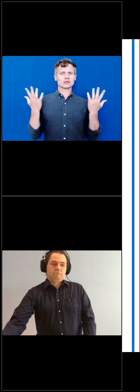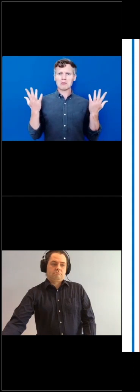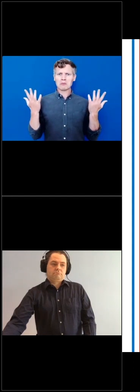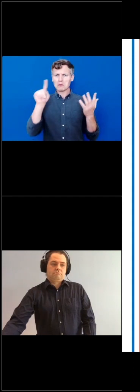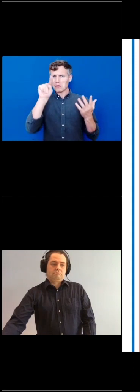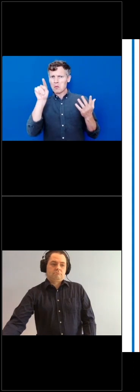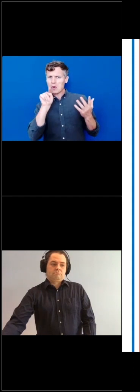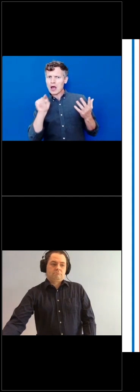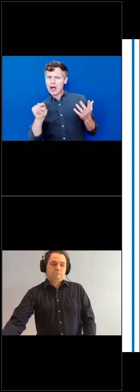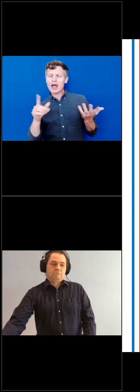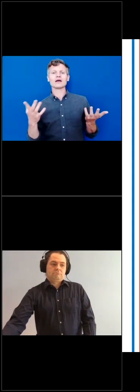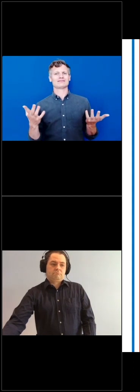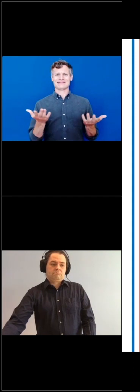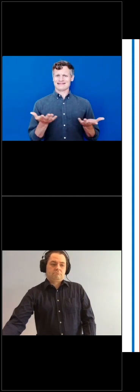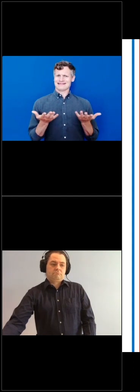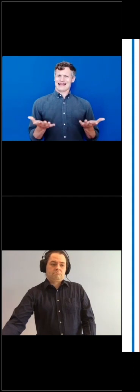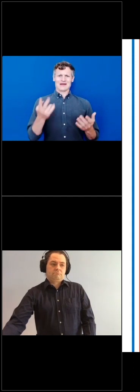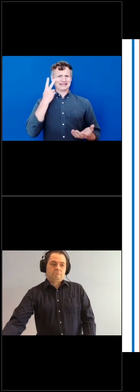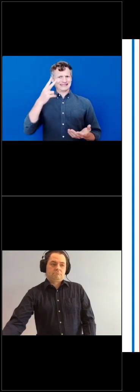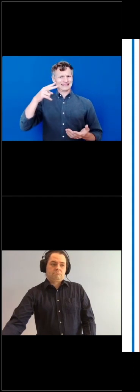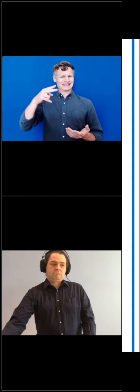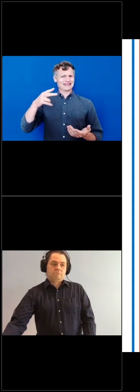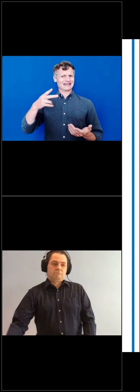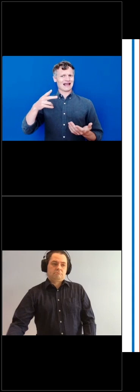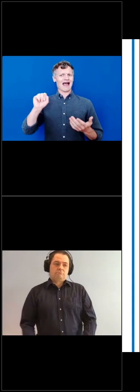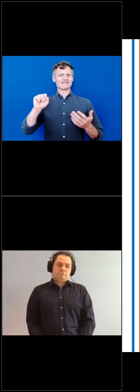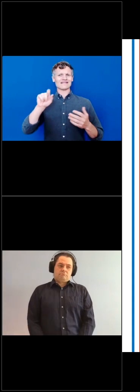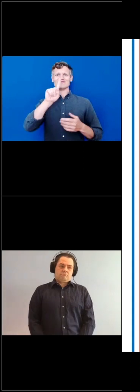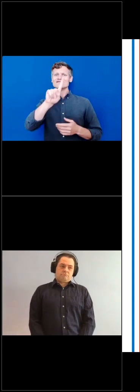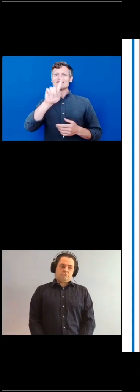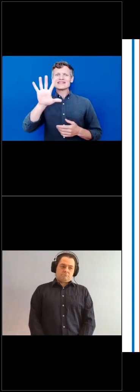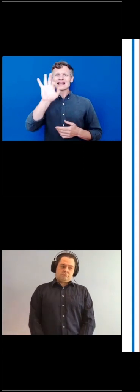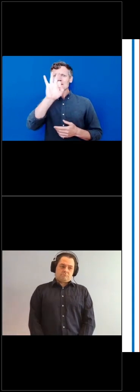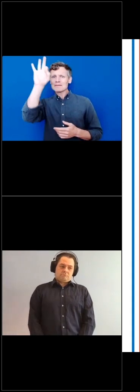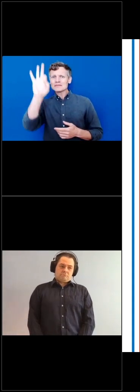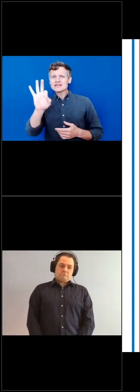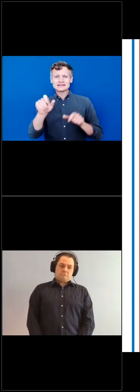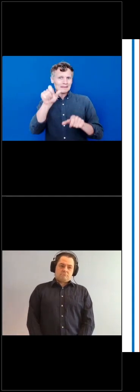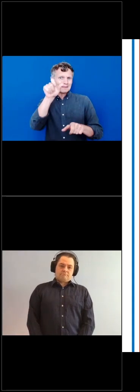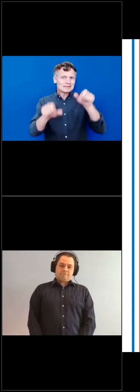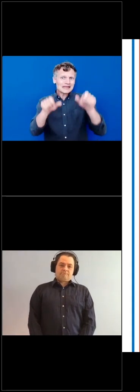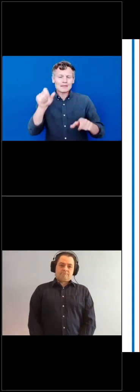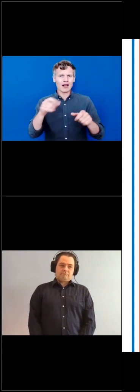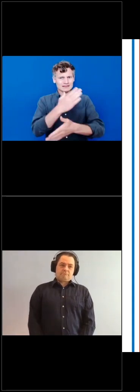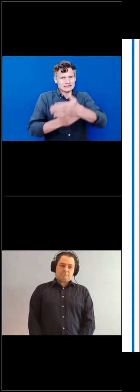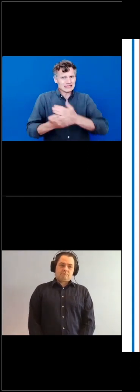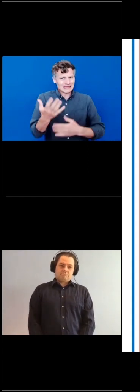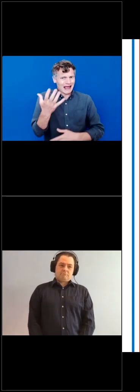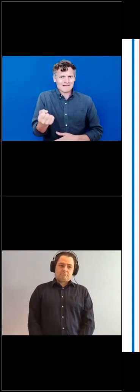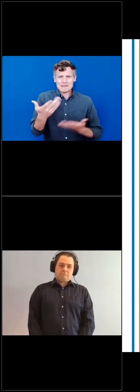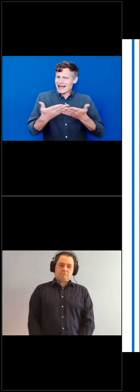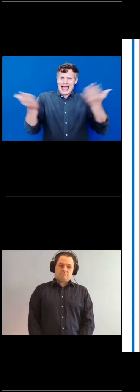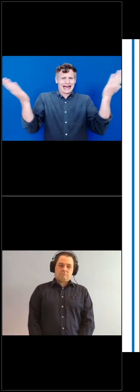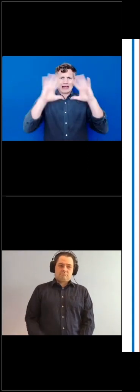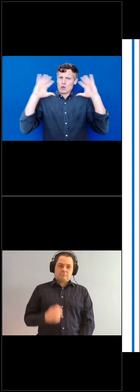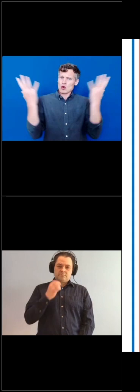persons with disabilities represent a vast group among any affected community. So as represented in the